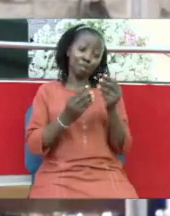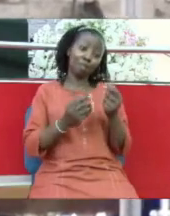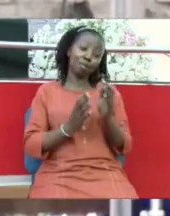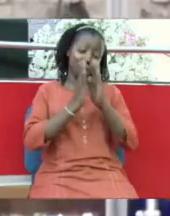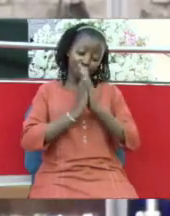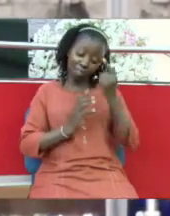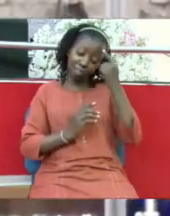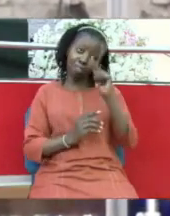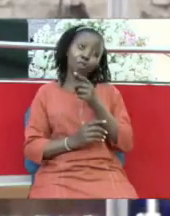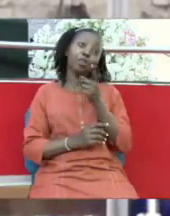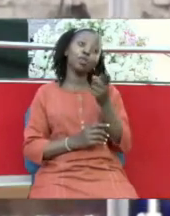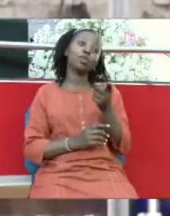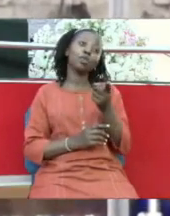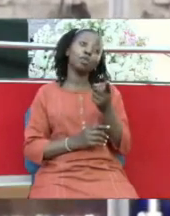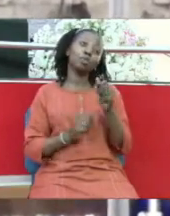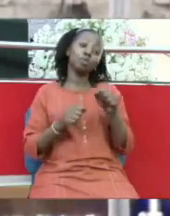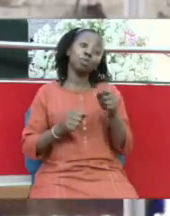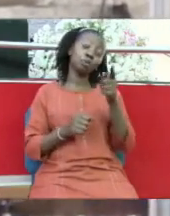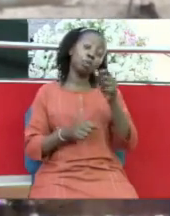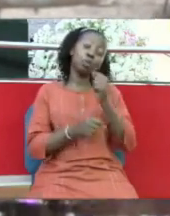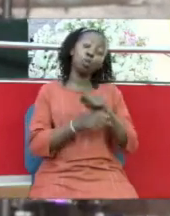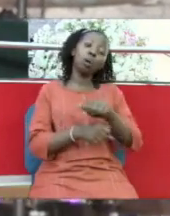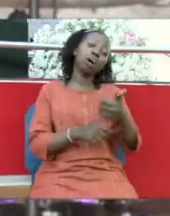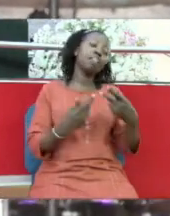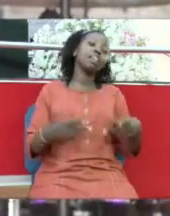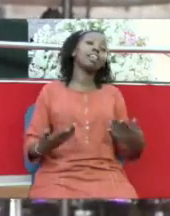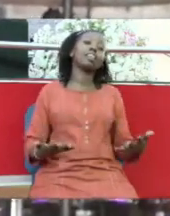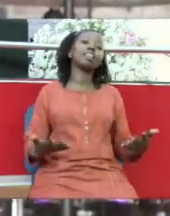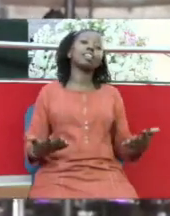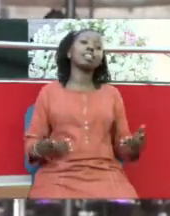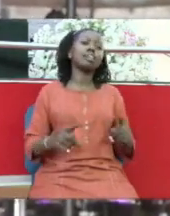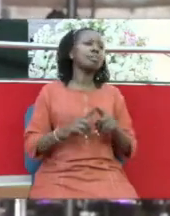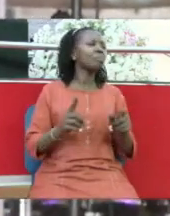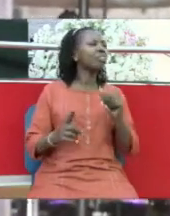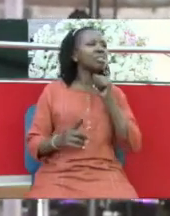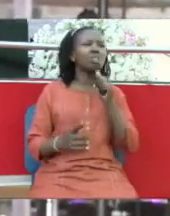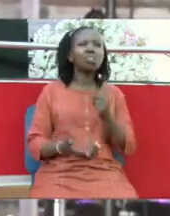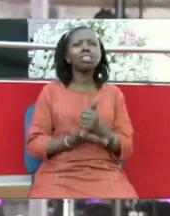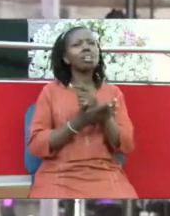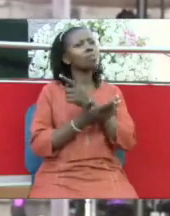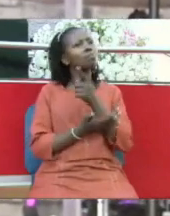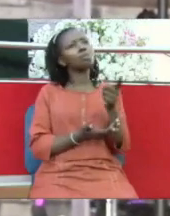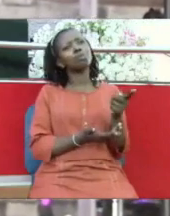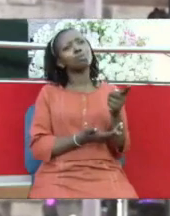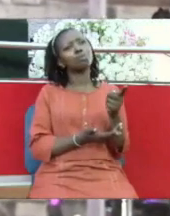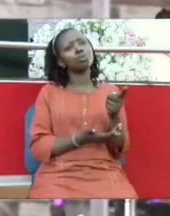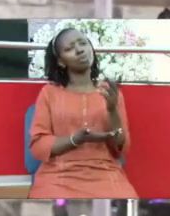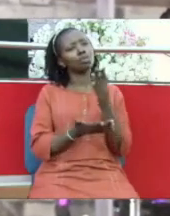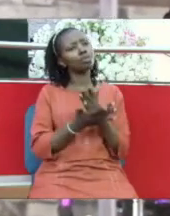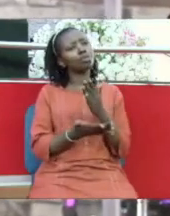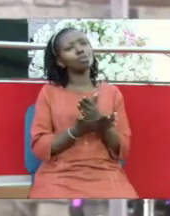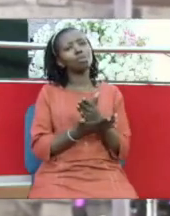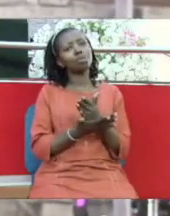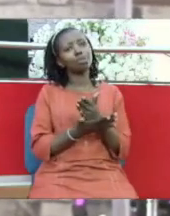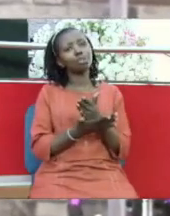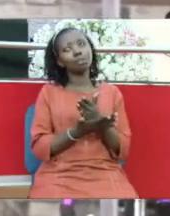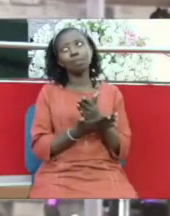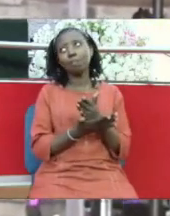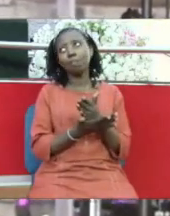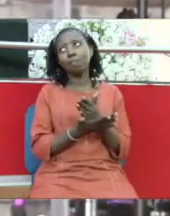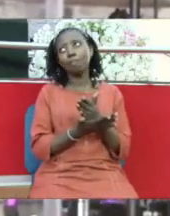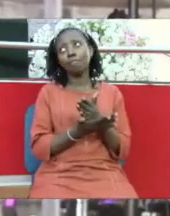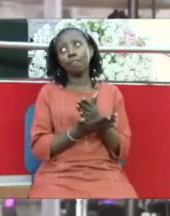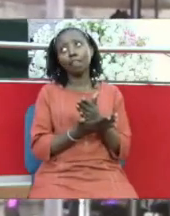can do other things. Nitakuwa na kuombea na utafanya. But that is not going to help you. Amen. That's not going to help you. And I